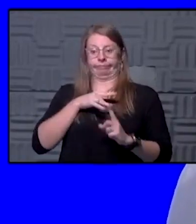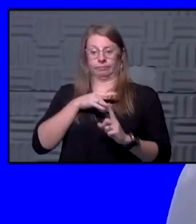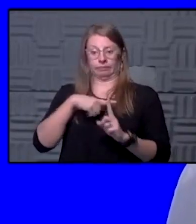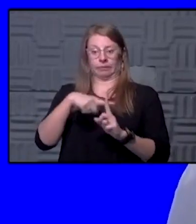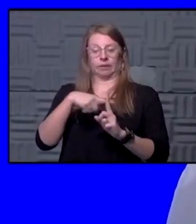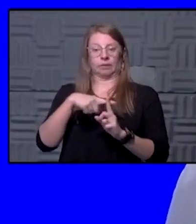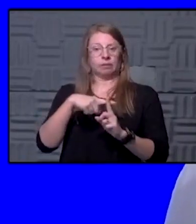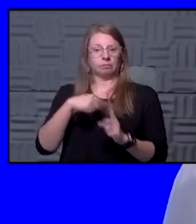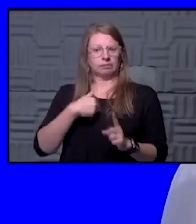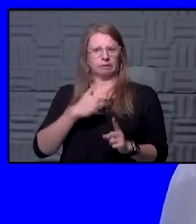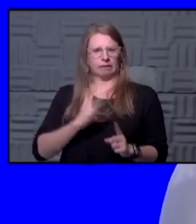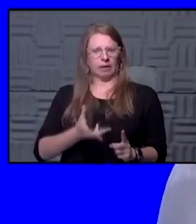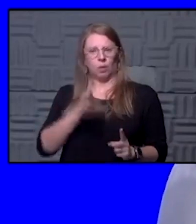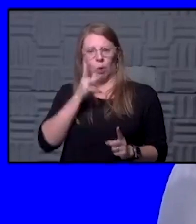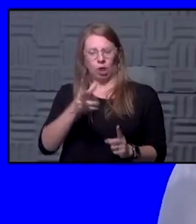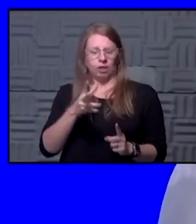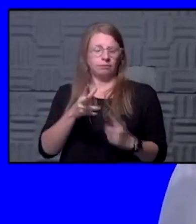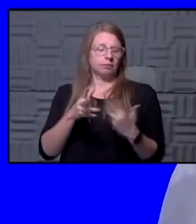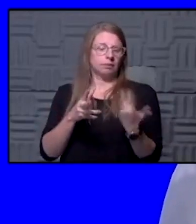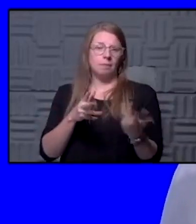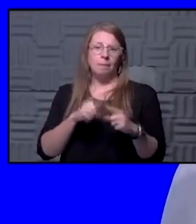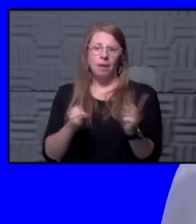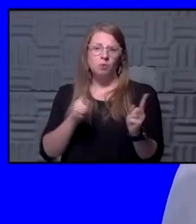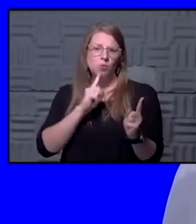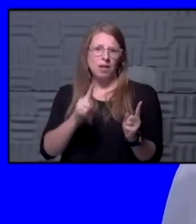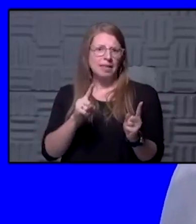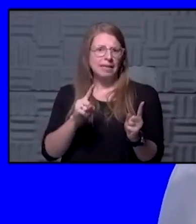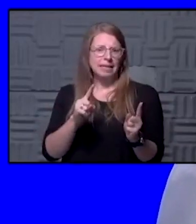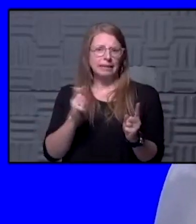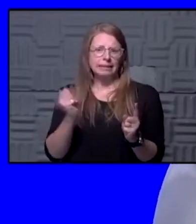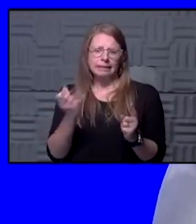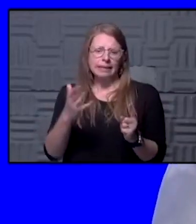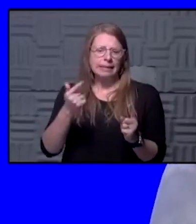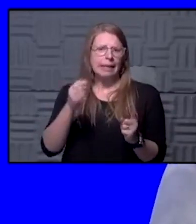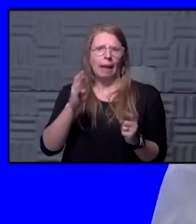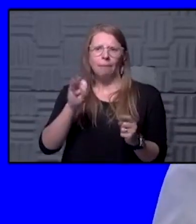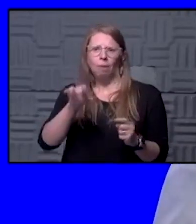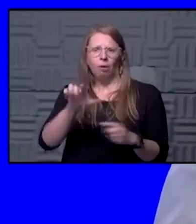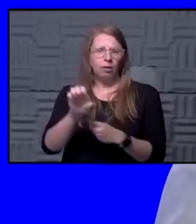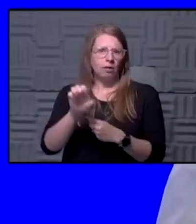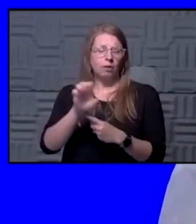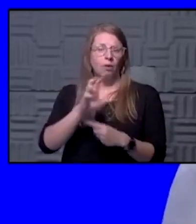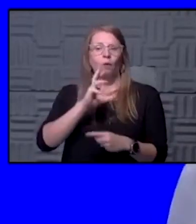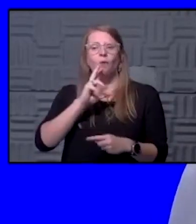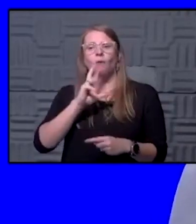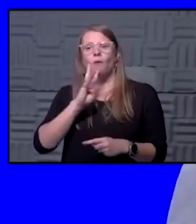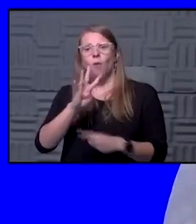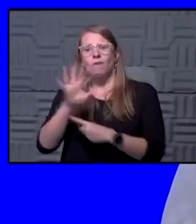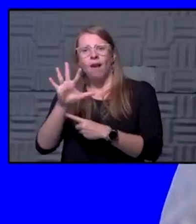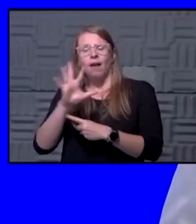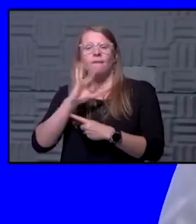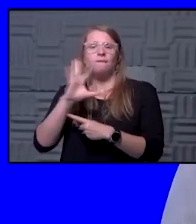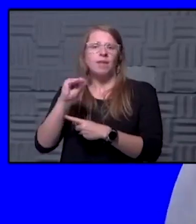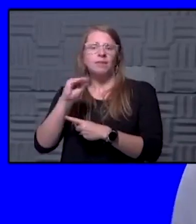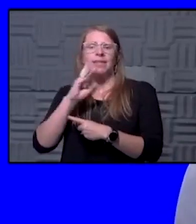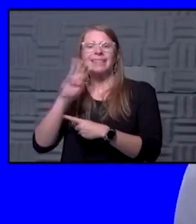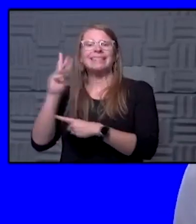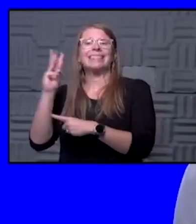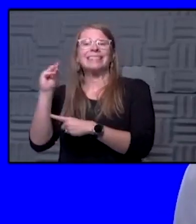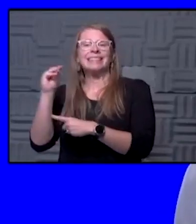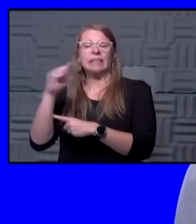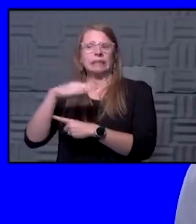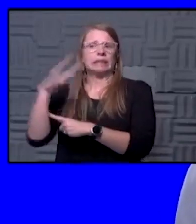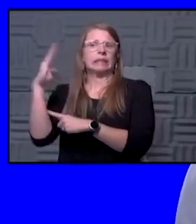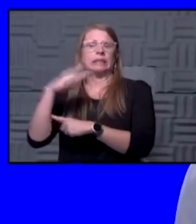You roll the dice with this infection, especially as you get, above 40, 45, 50, up to 60. And we know above 60 is certainly